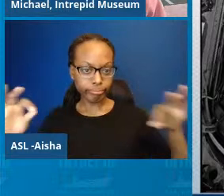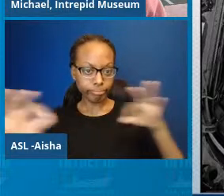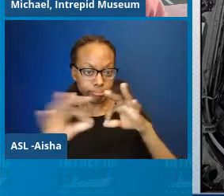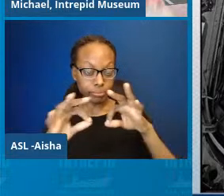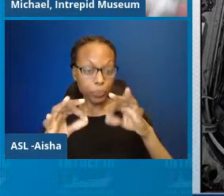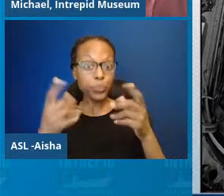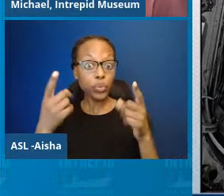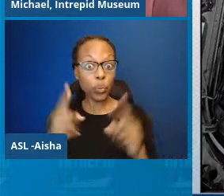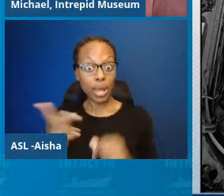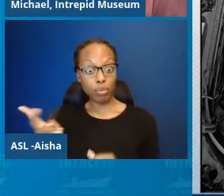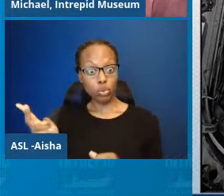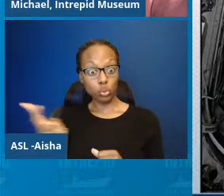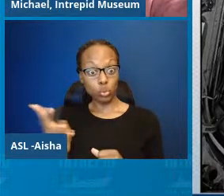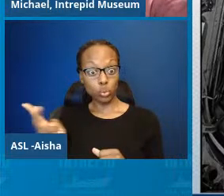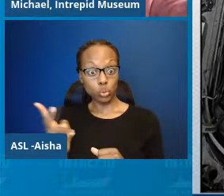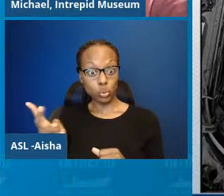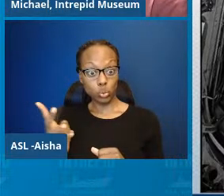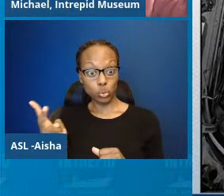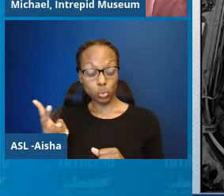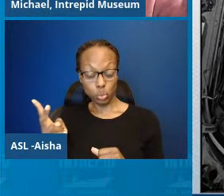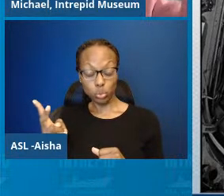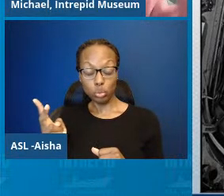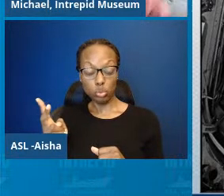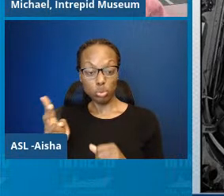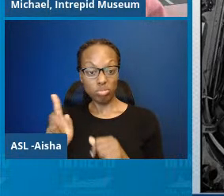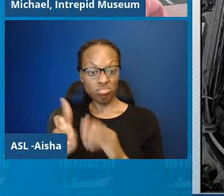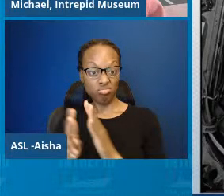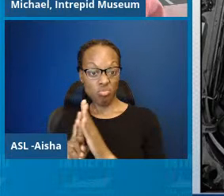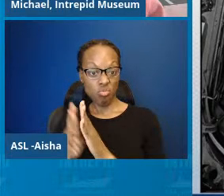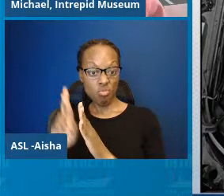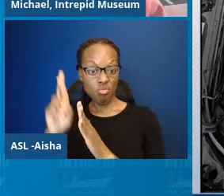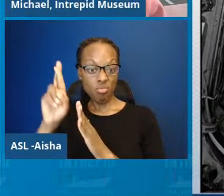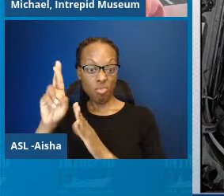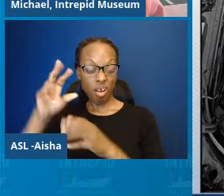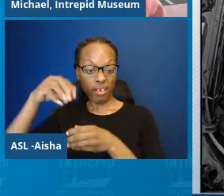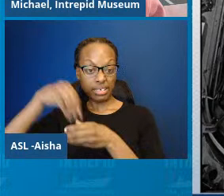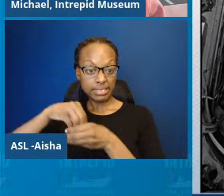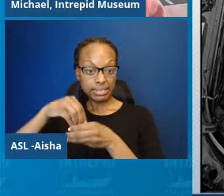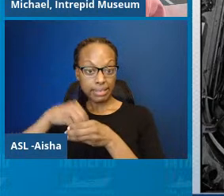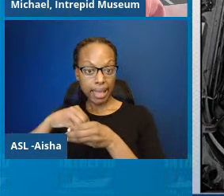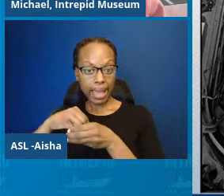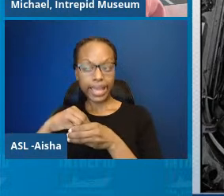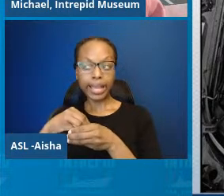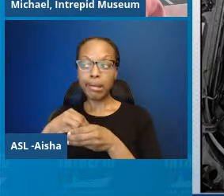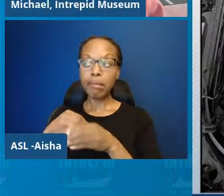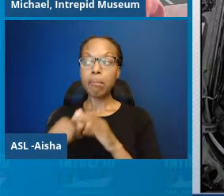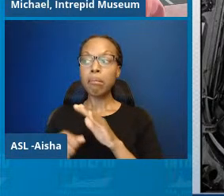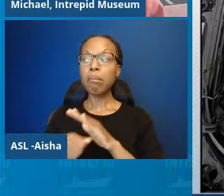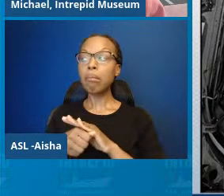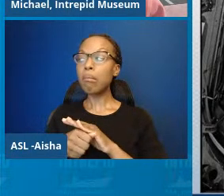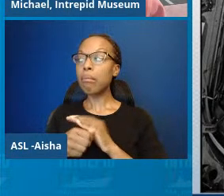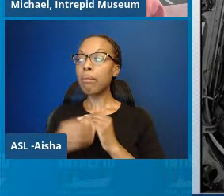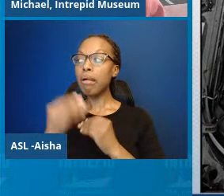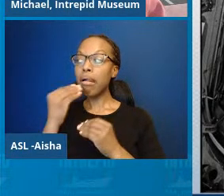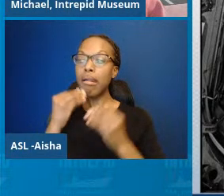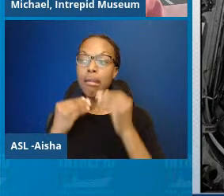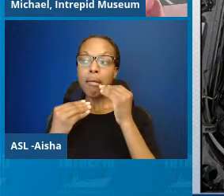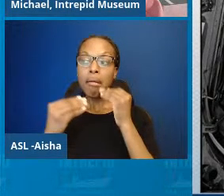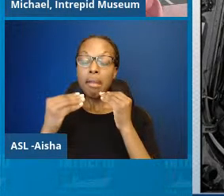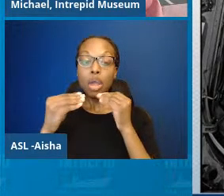concern because those crumbs were free falling everywhere inside the capsule. That could have gotten into their